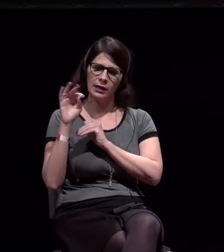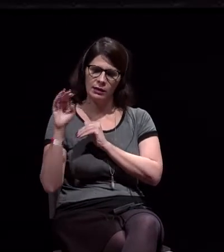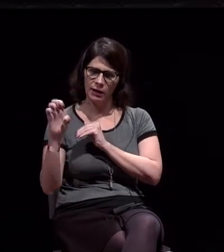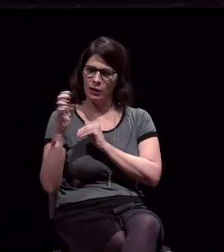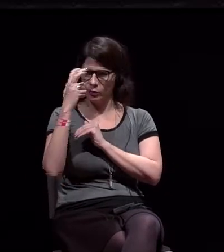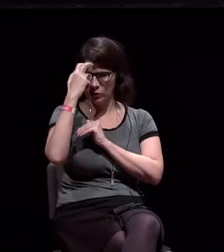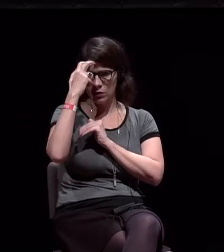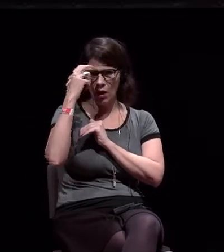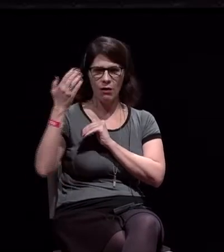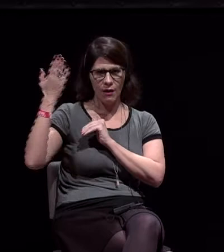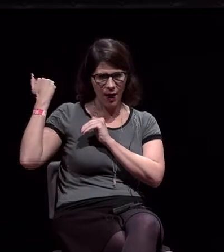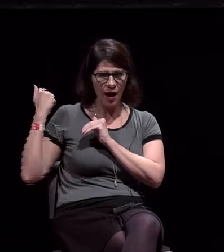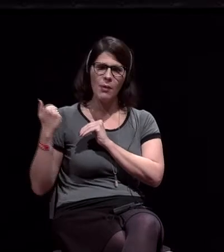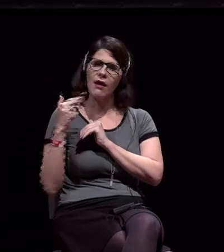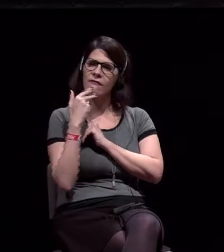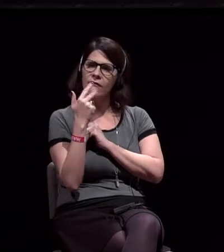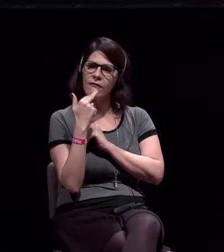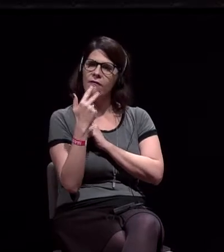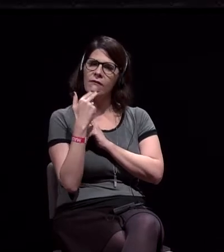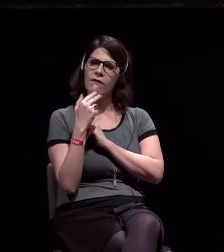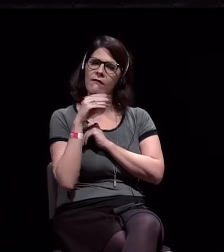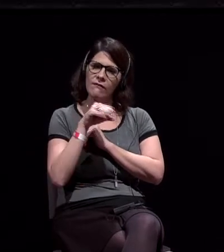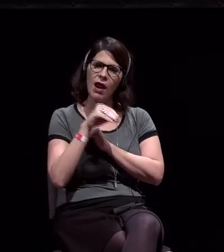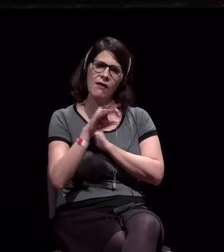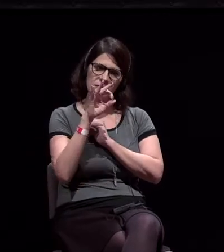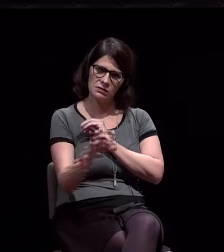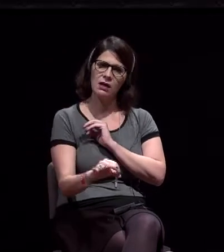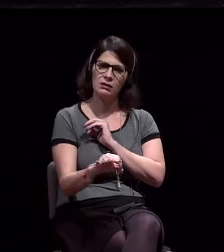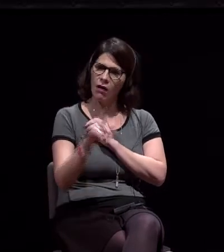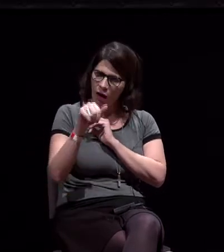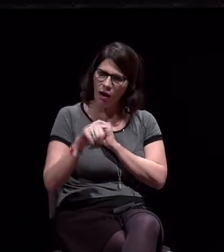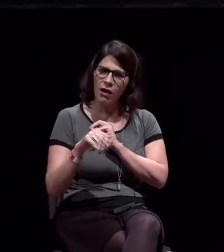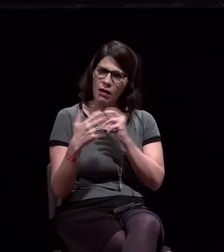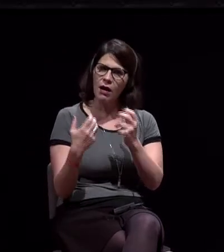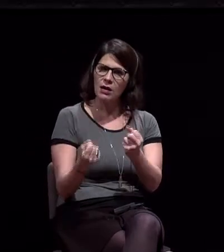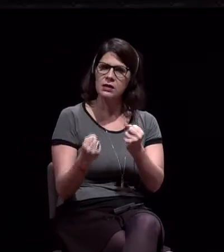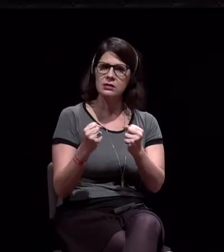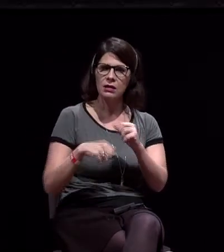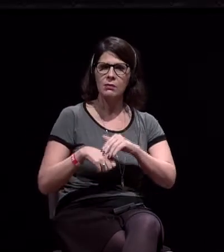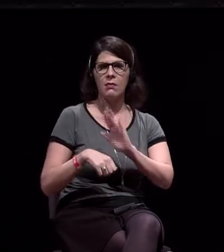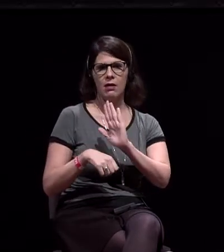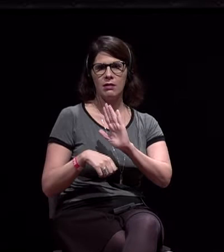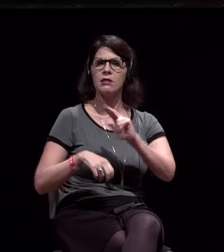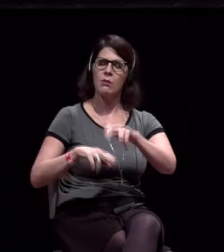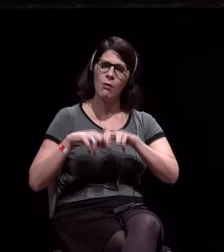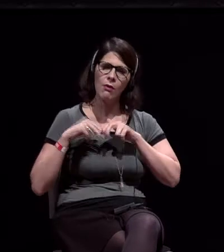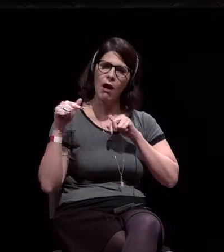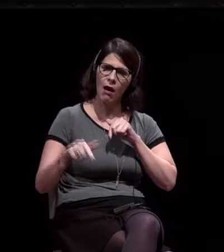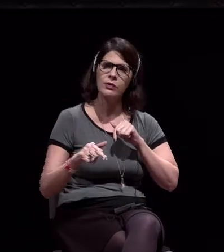But it's about the kind of specificity of knowledges that in this kind of circuit